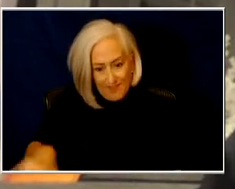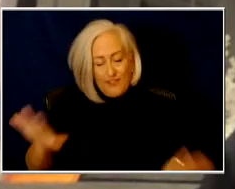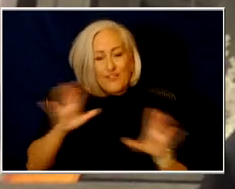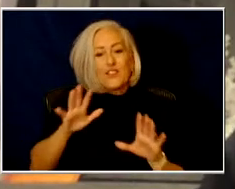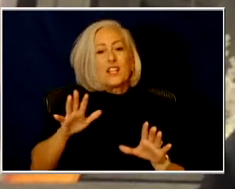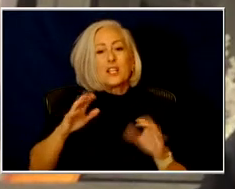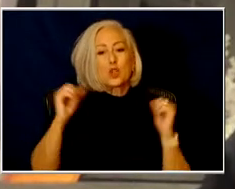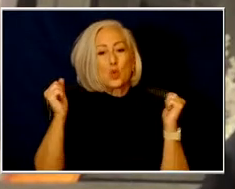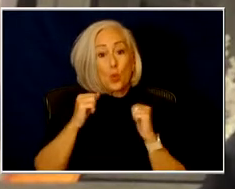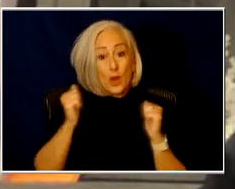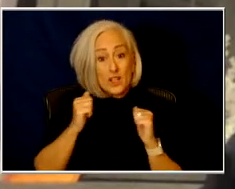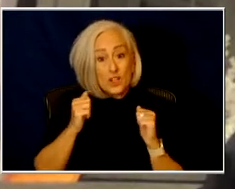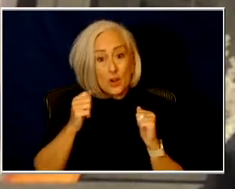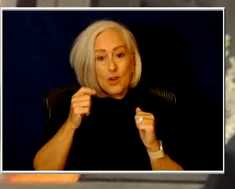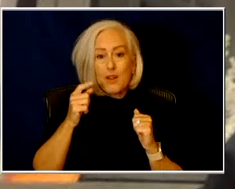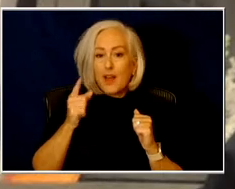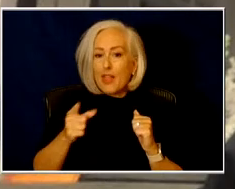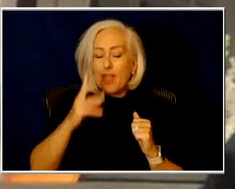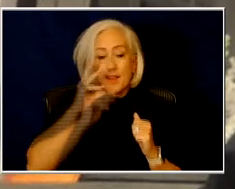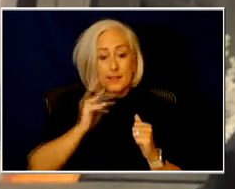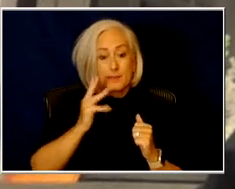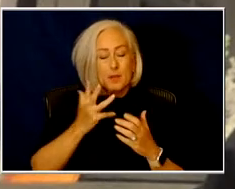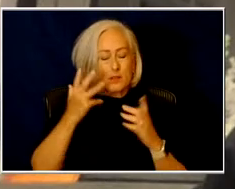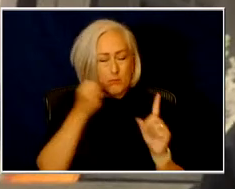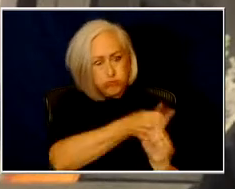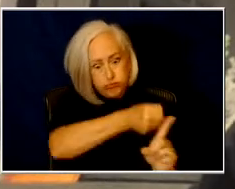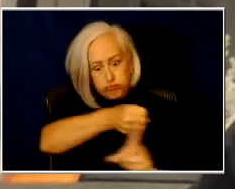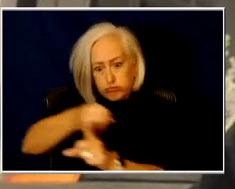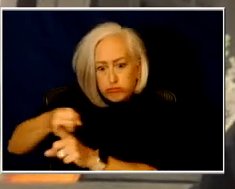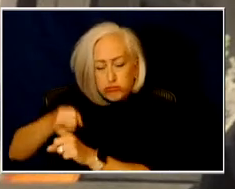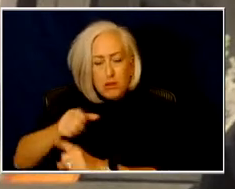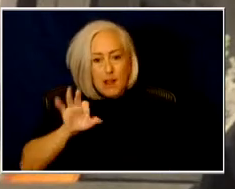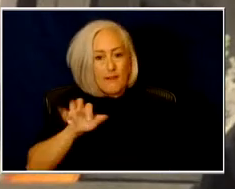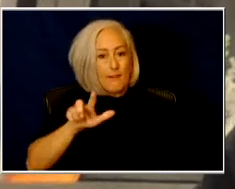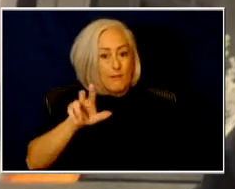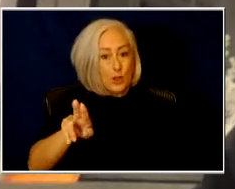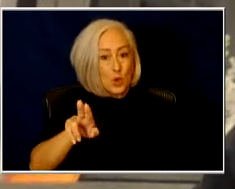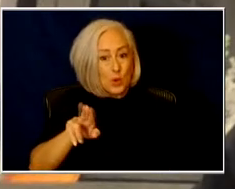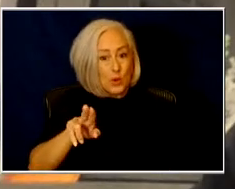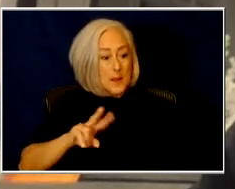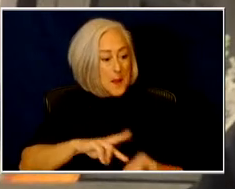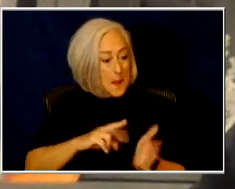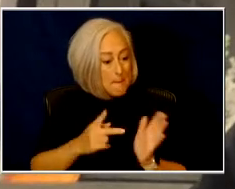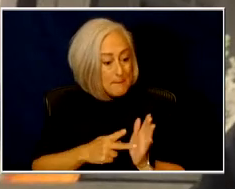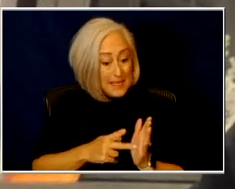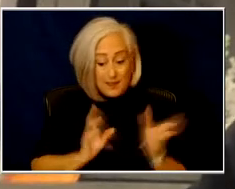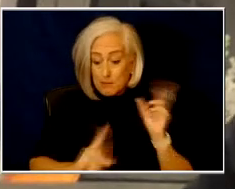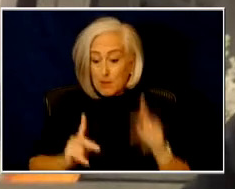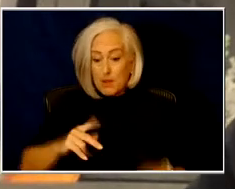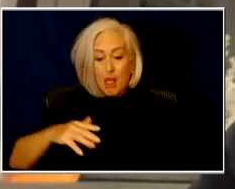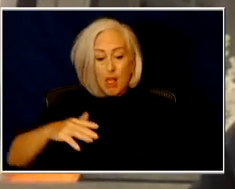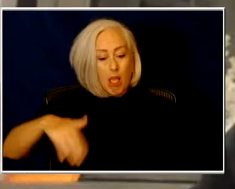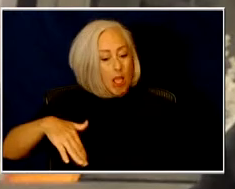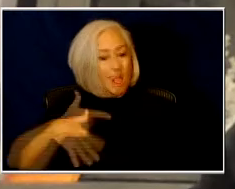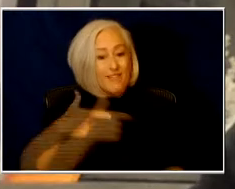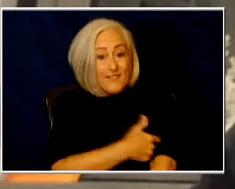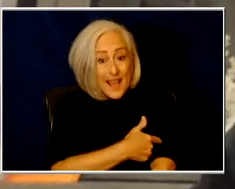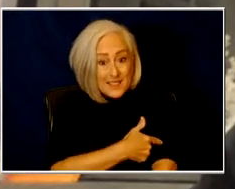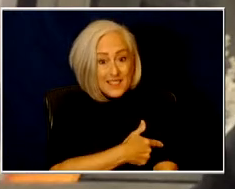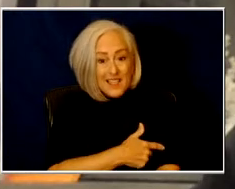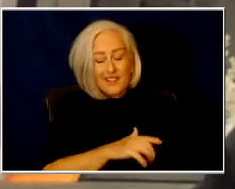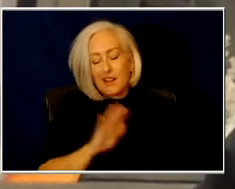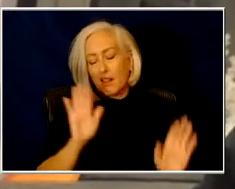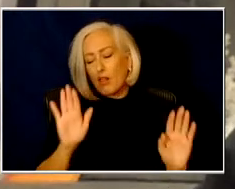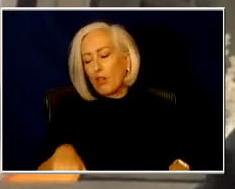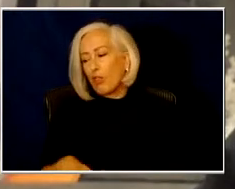and I I think part of what this means is that people are not getting vaccinated they're they're very lackadaisical about